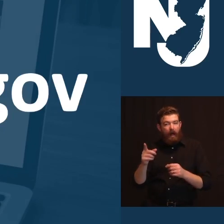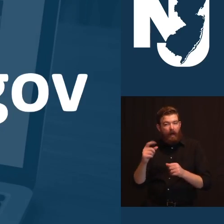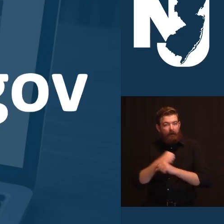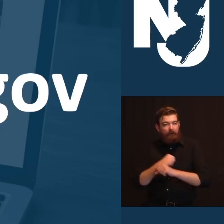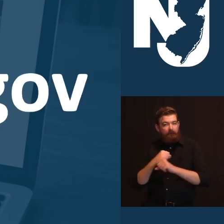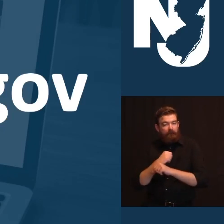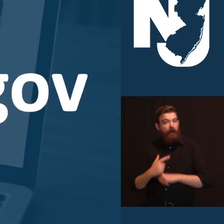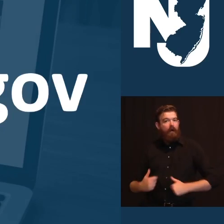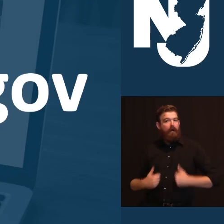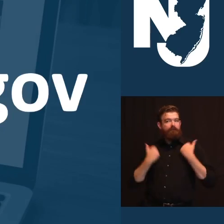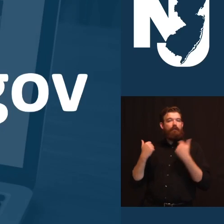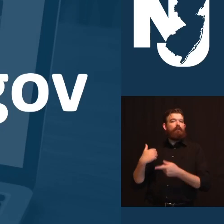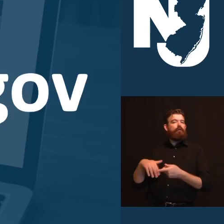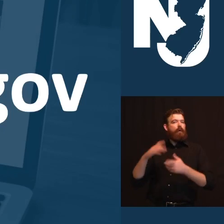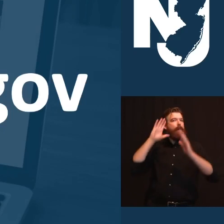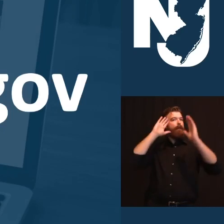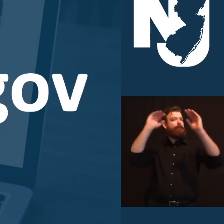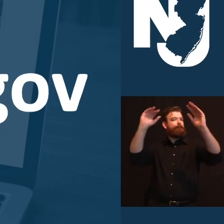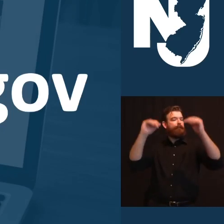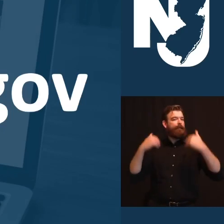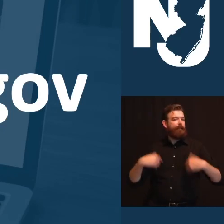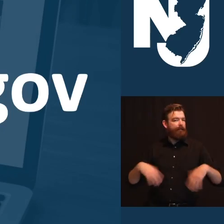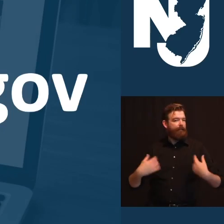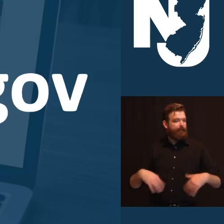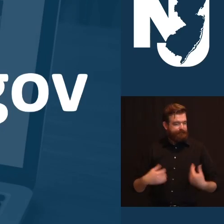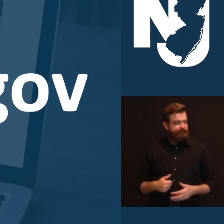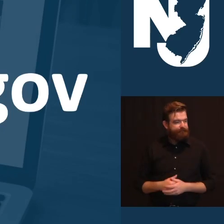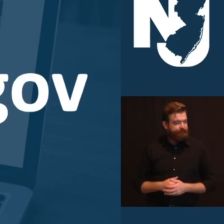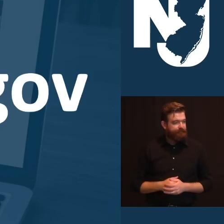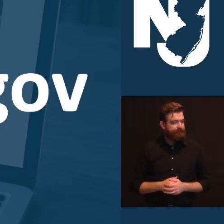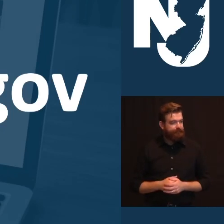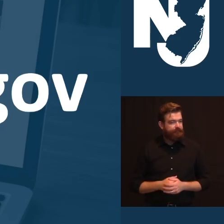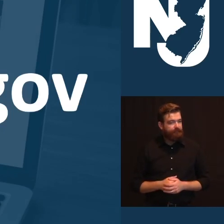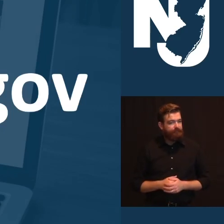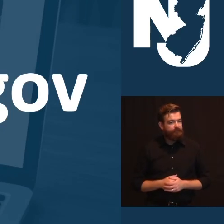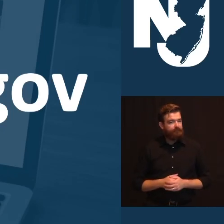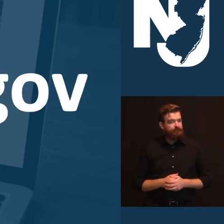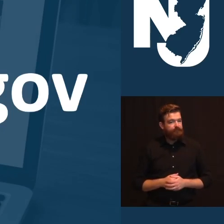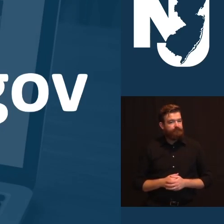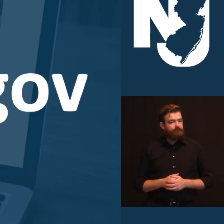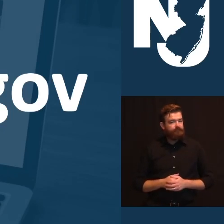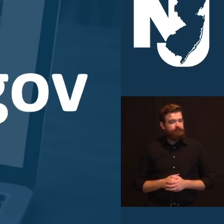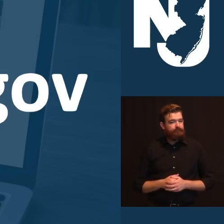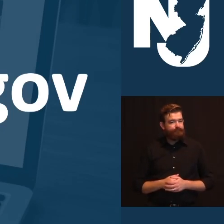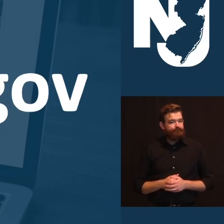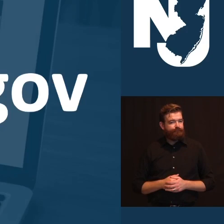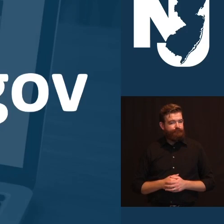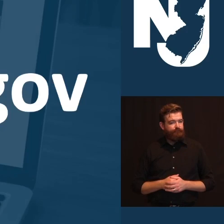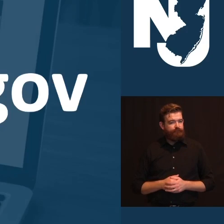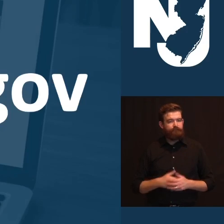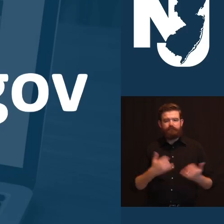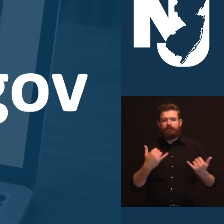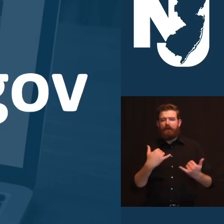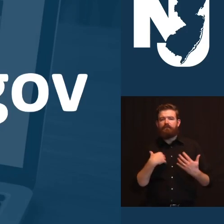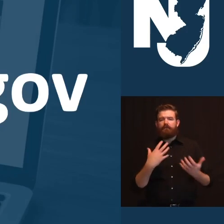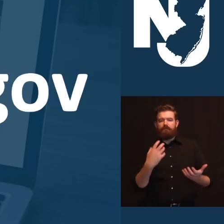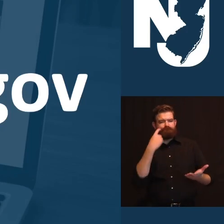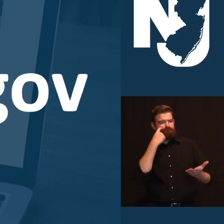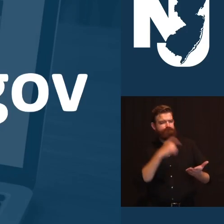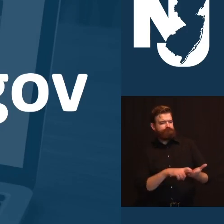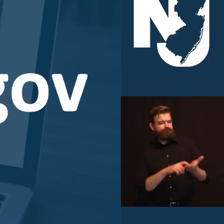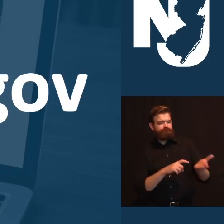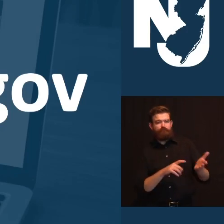business leaders the New Jersey Economic Development Authority has partnered with to prepare our economy for our continuing restart and recovery. I had the great